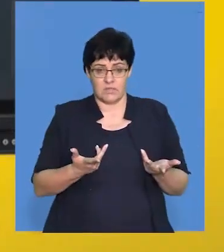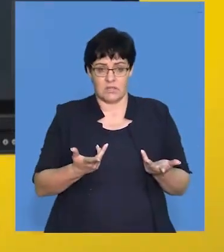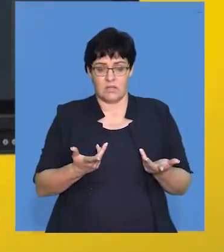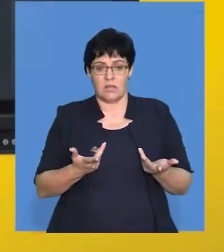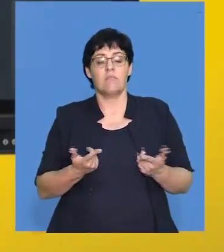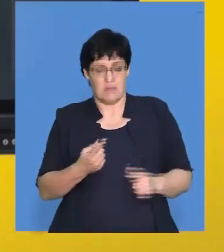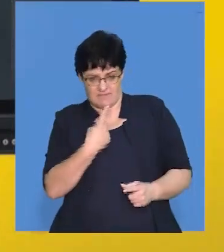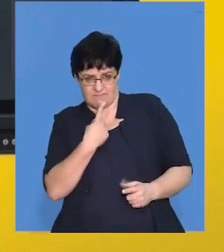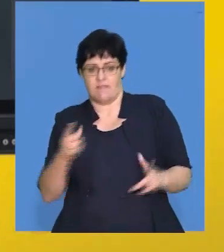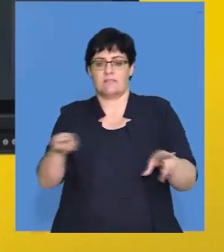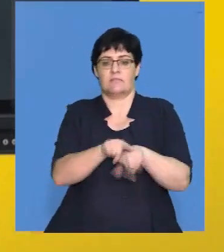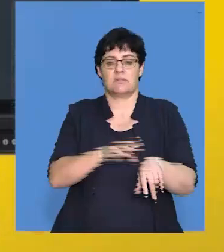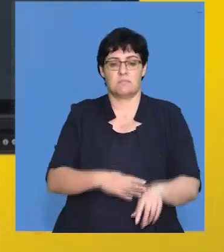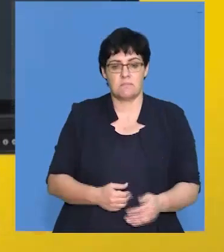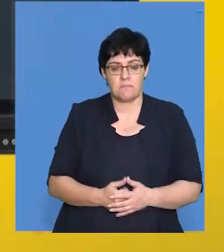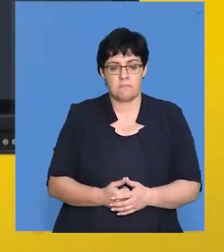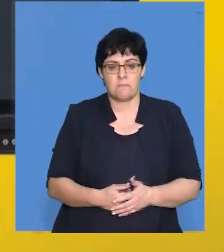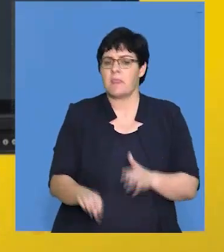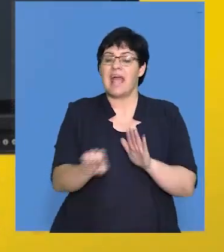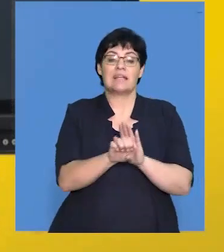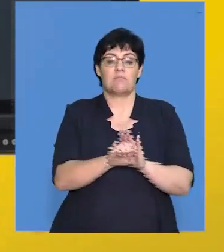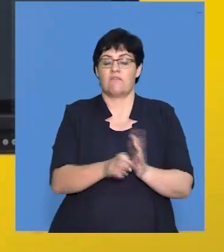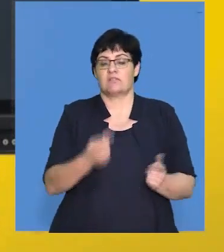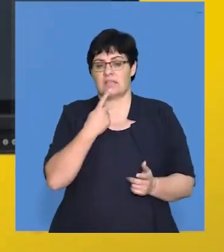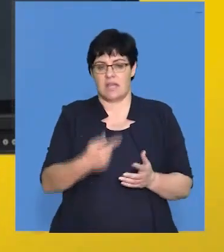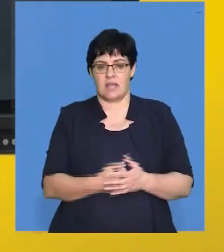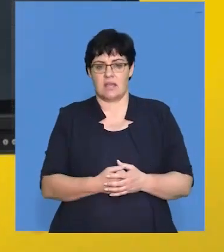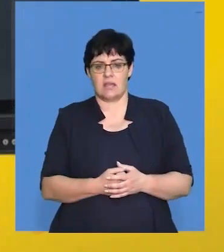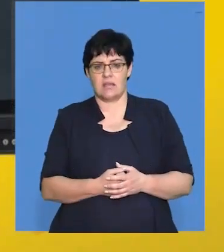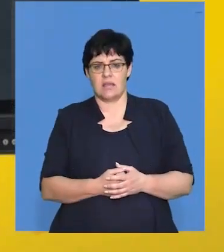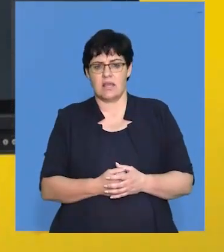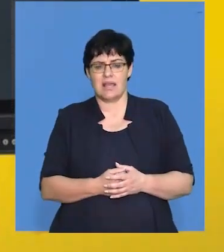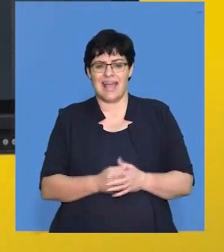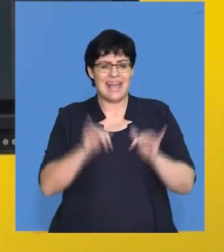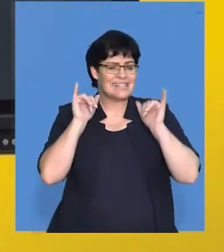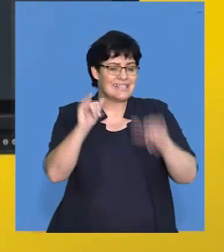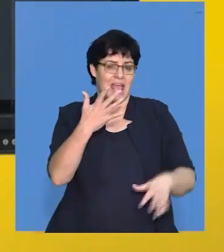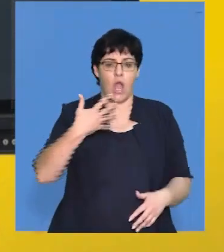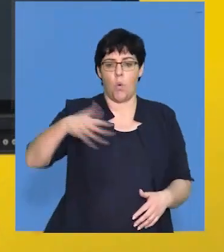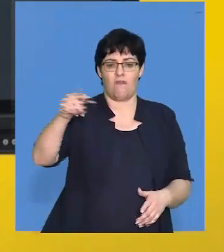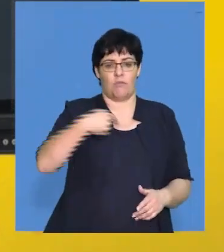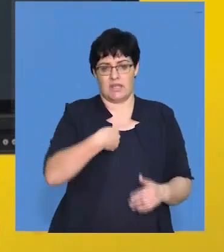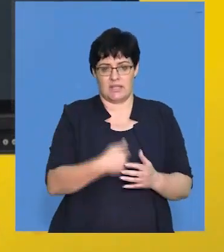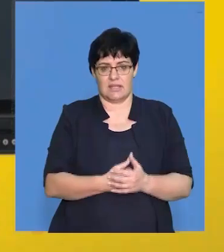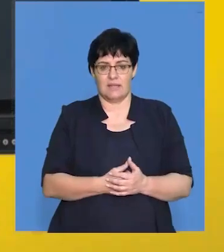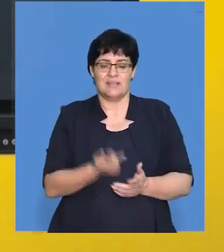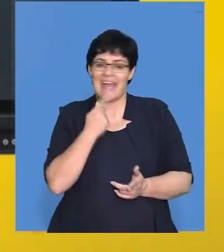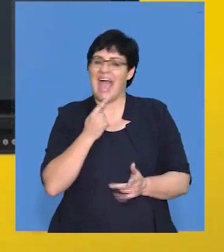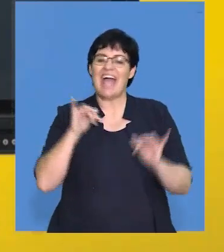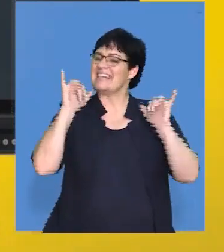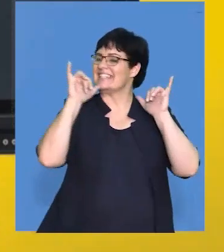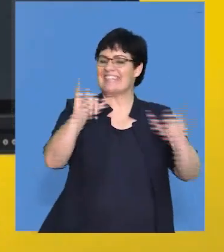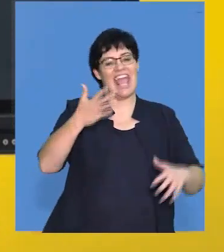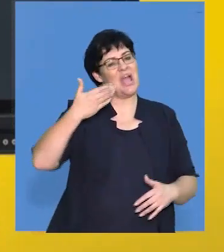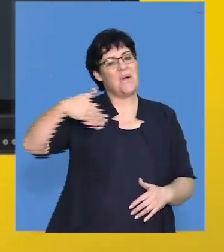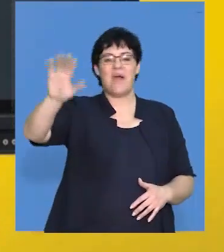movement in saying this. So for example, if I say, stay away from me, I cannot say it with a smile on